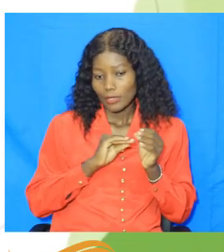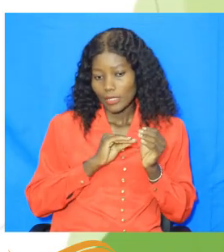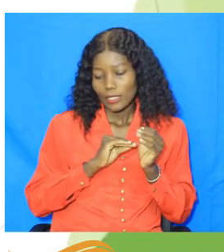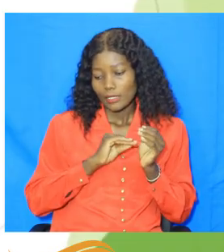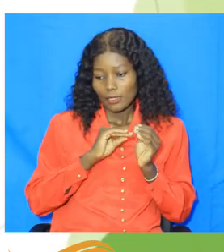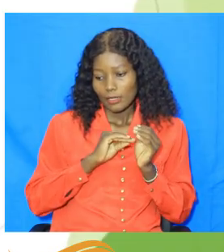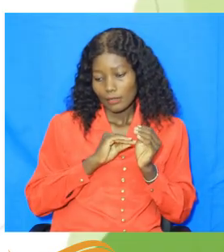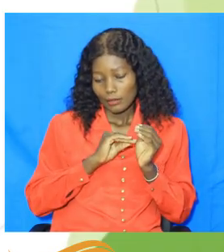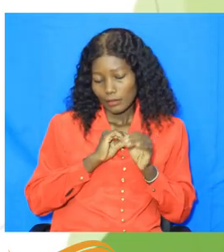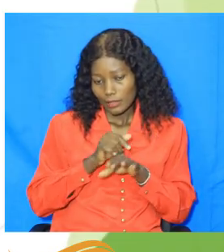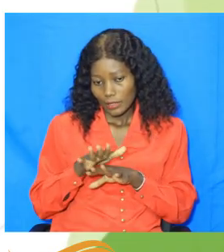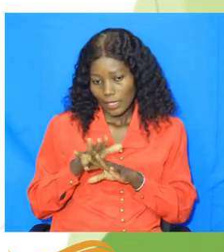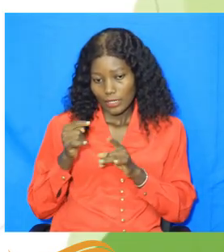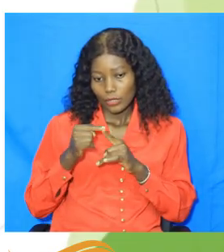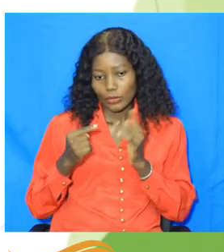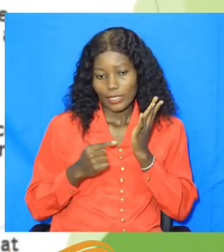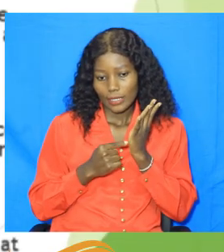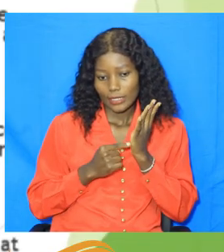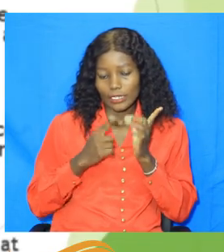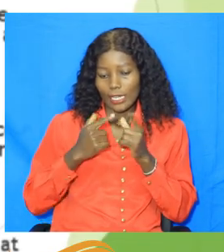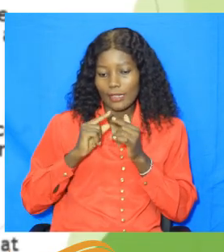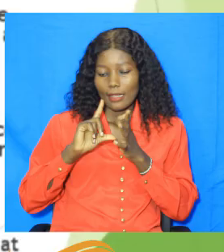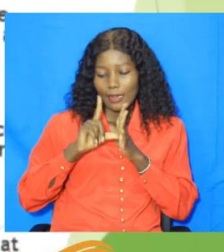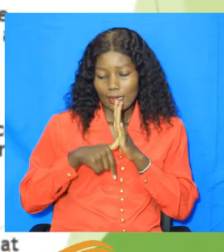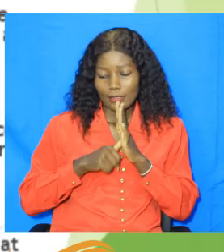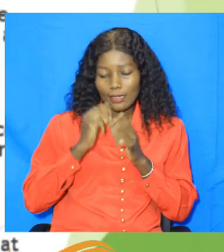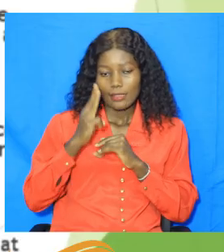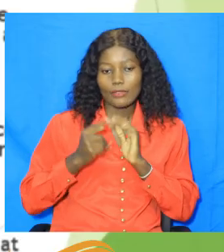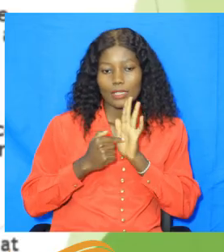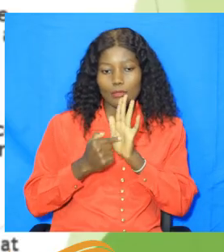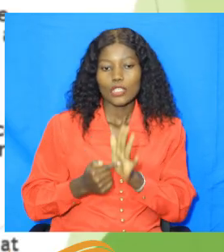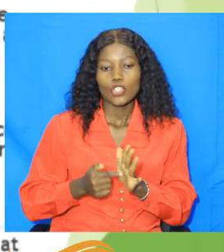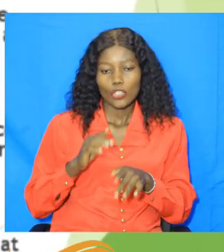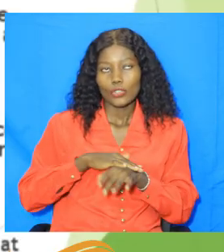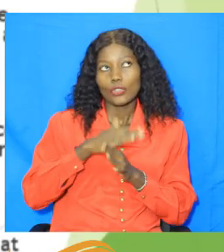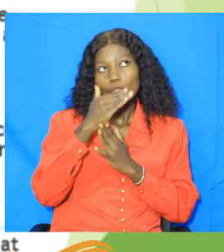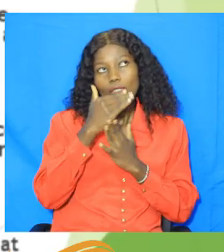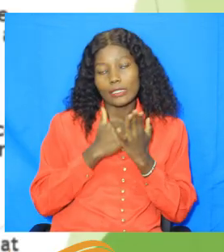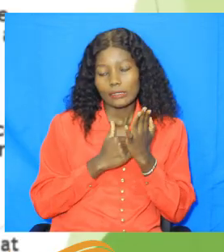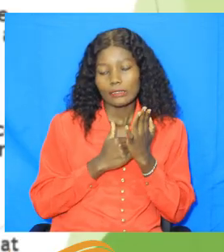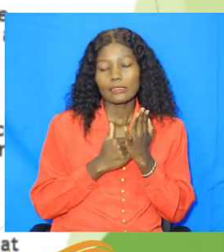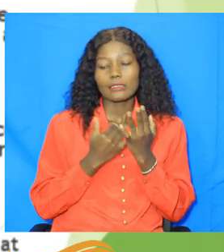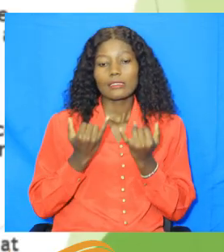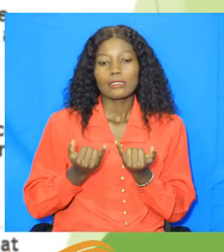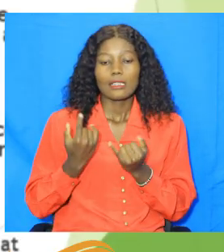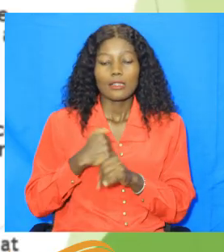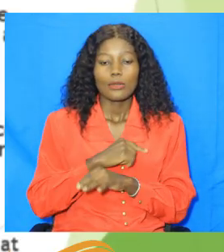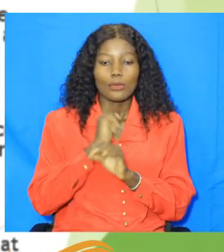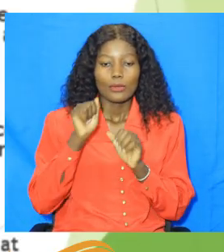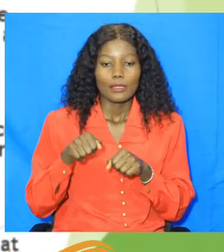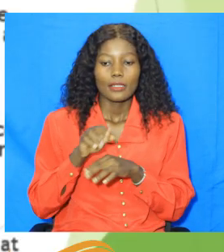technician. Then later they will be displayed on the screen. So we can